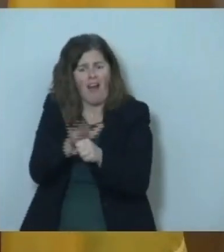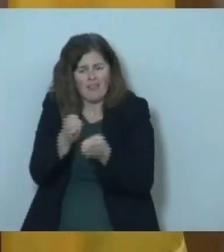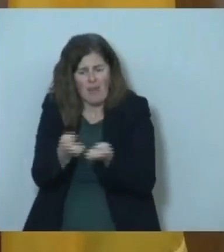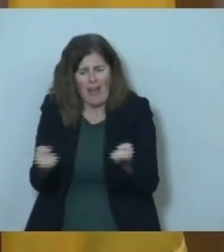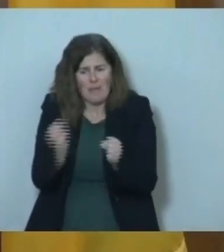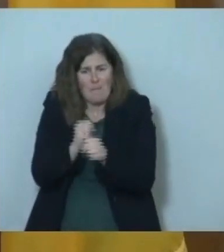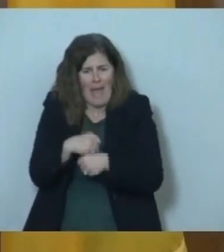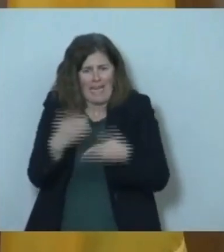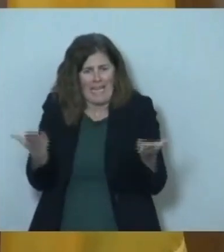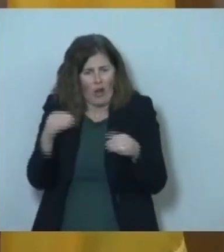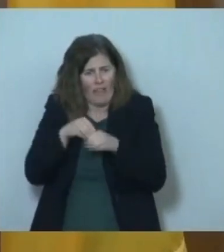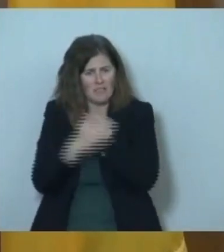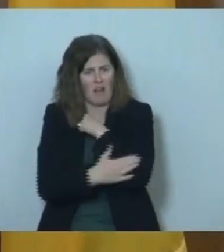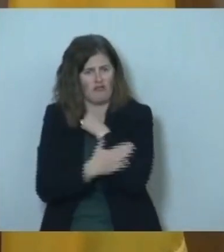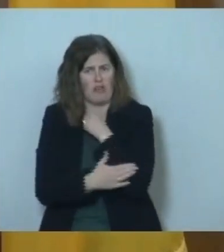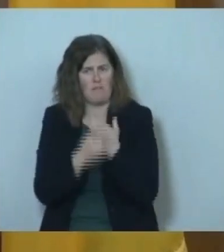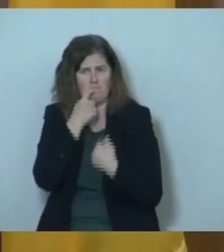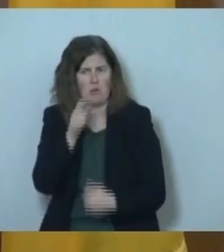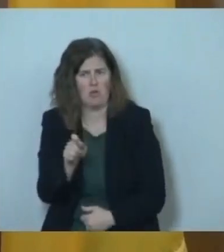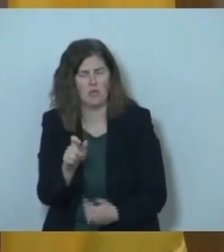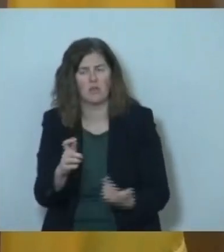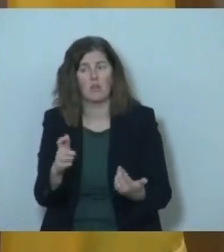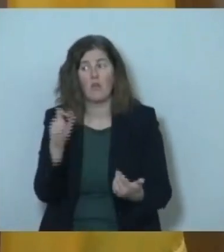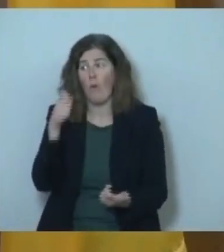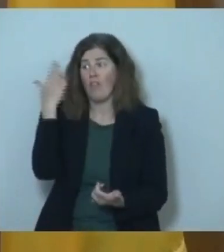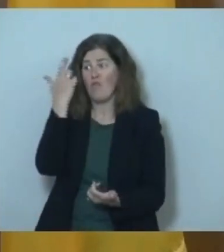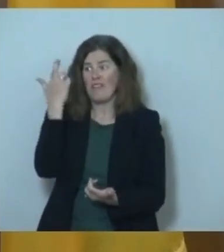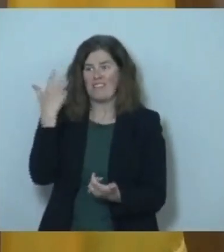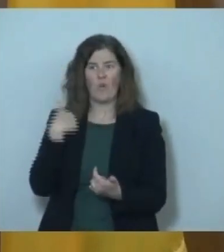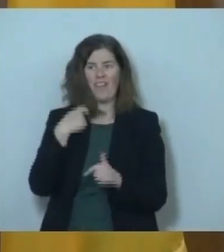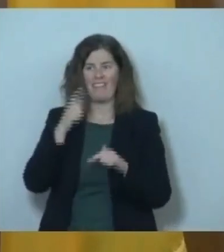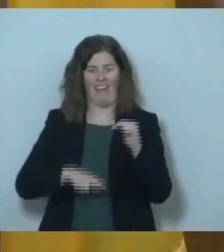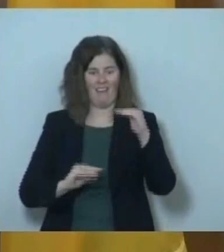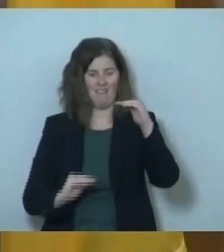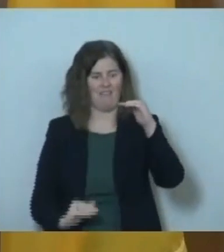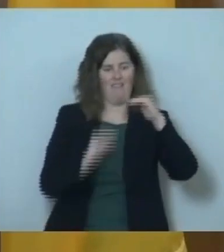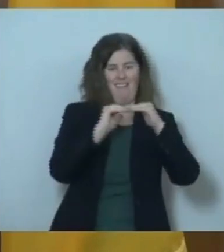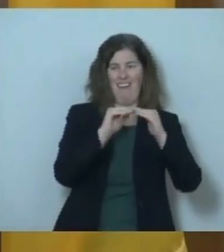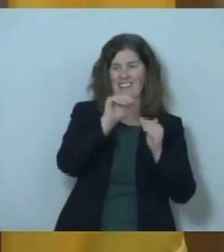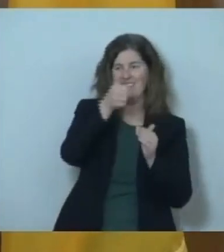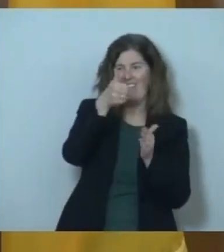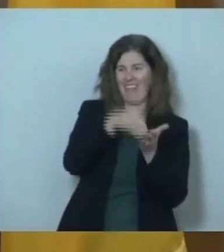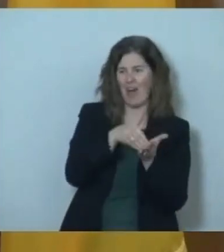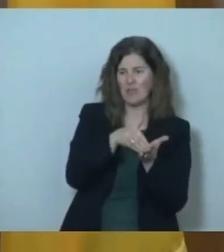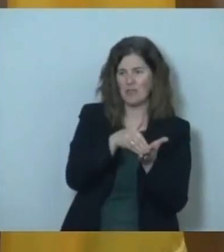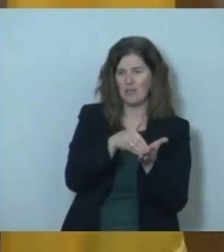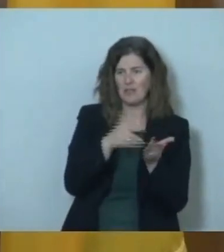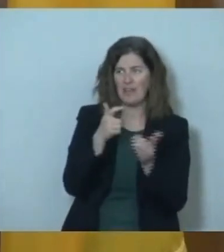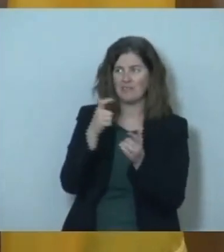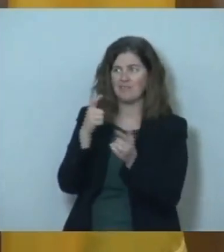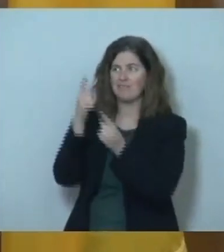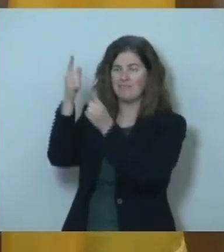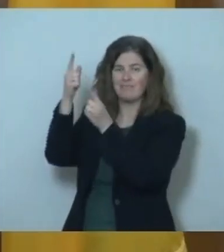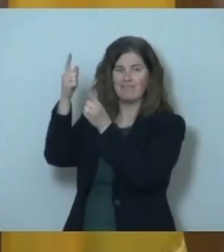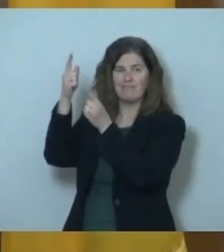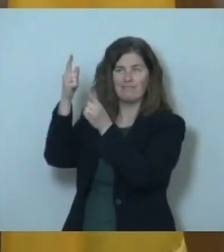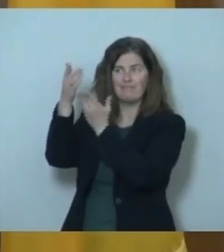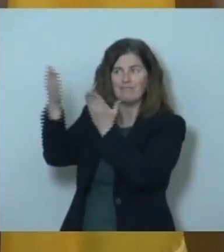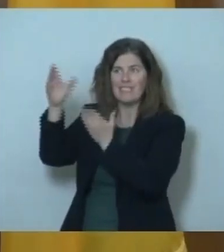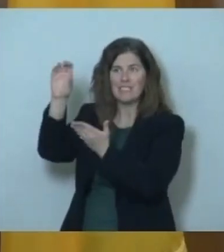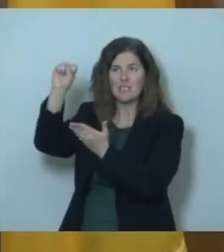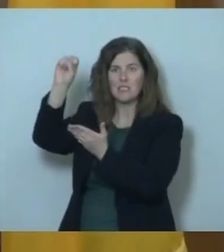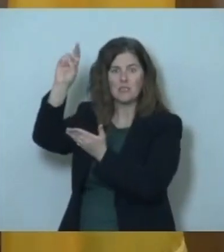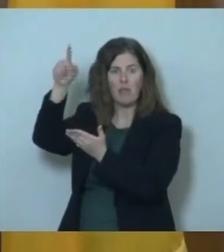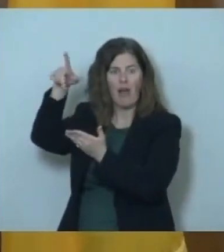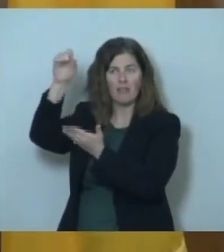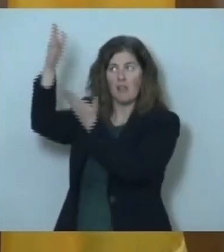of the time. So the only reason we're not at 10,000 or beyond is because that's a supply chain I don't have enough